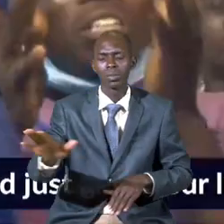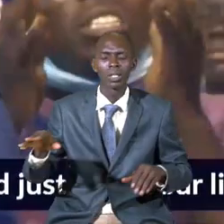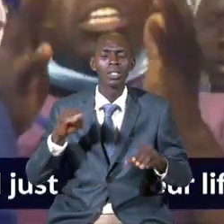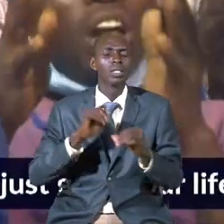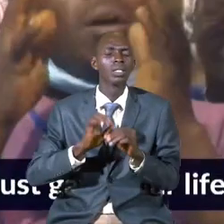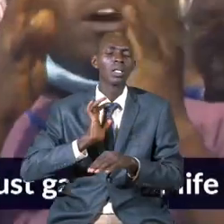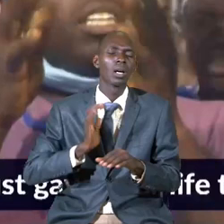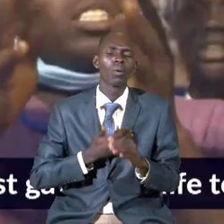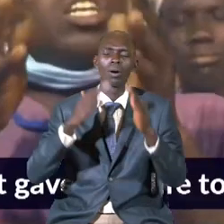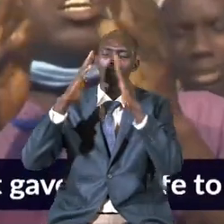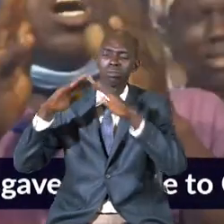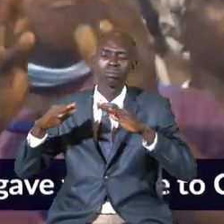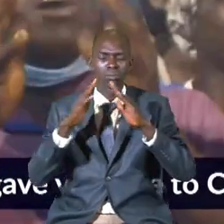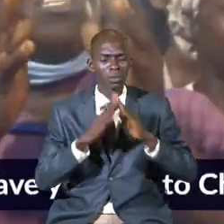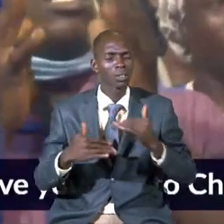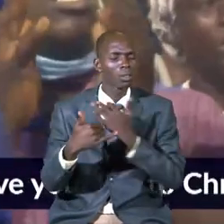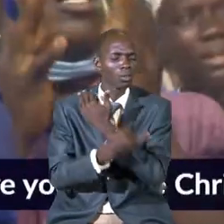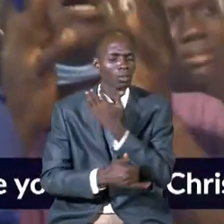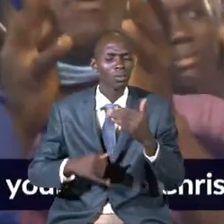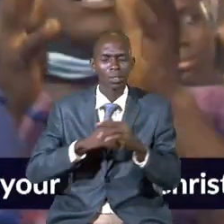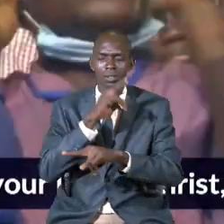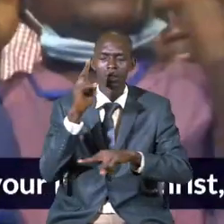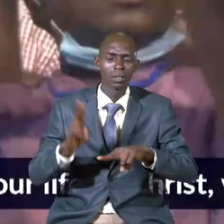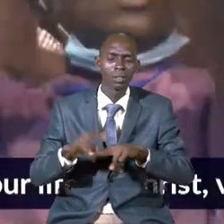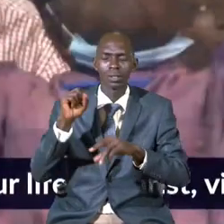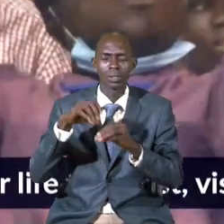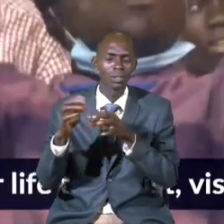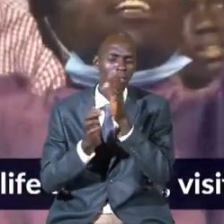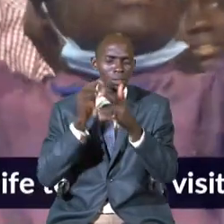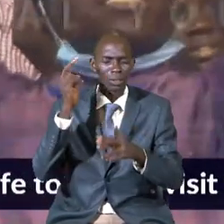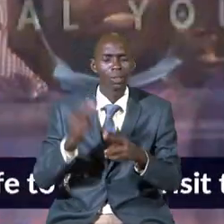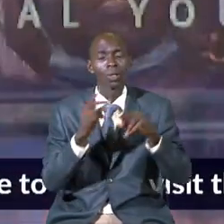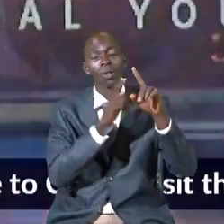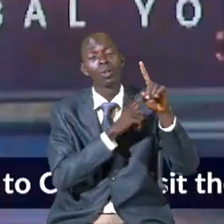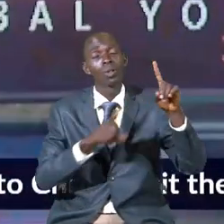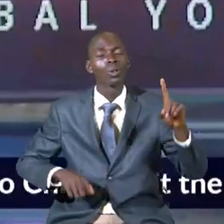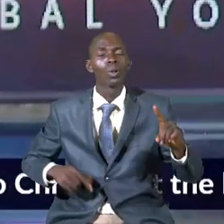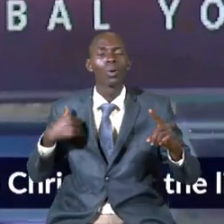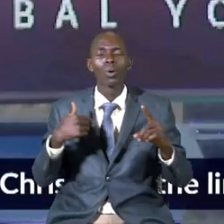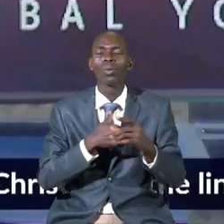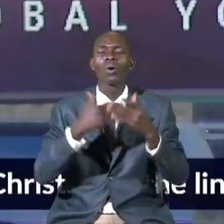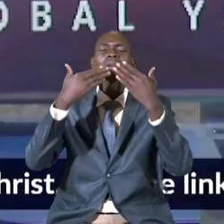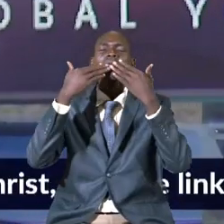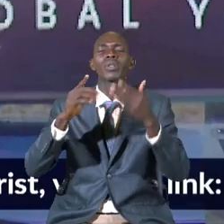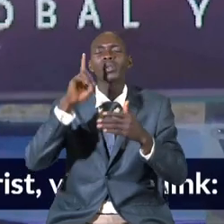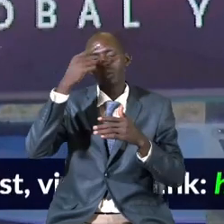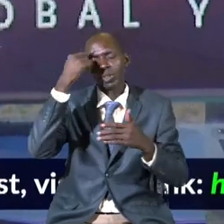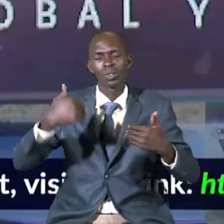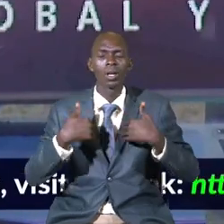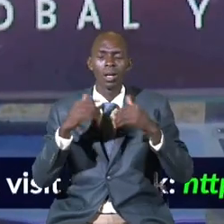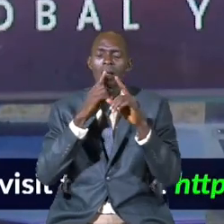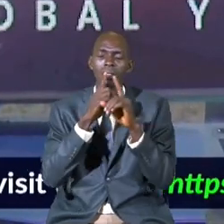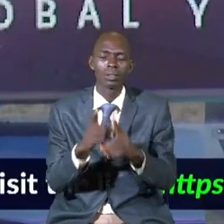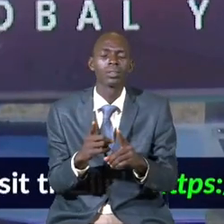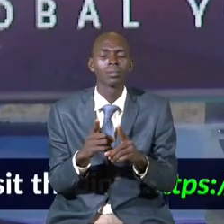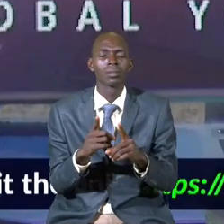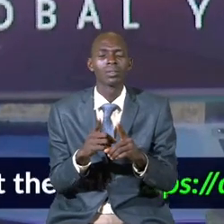countries in jesus name lord we thank you because we know you have answered